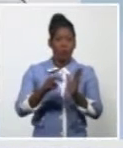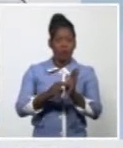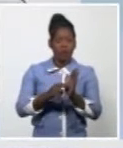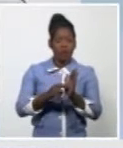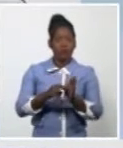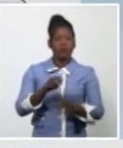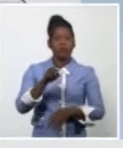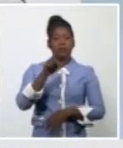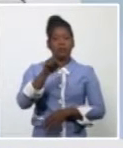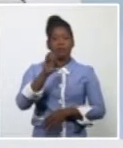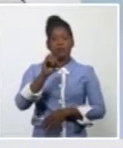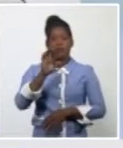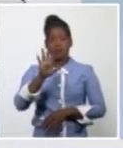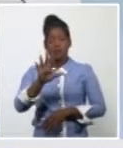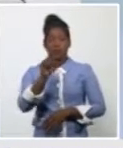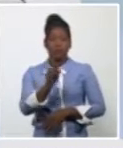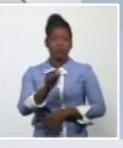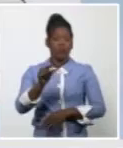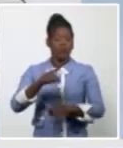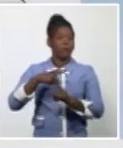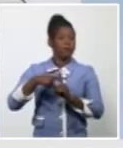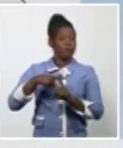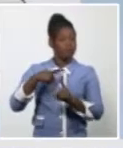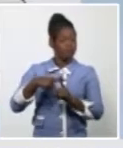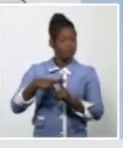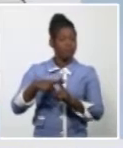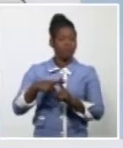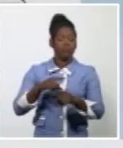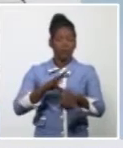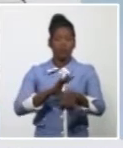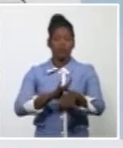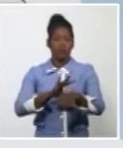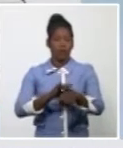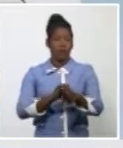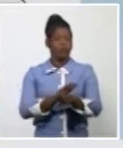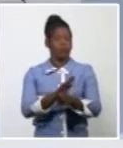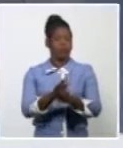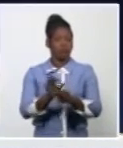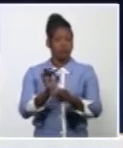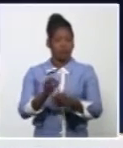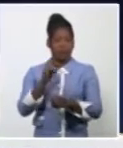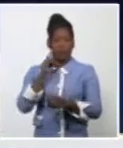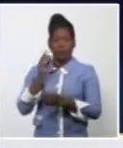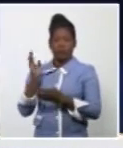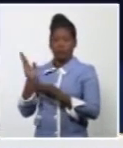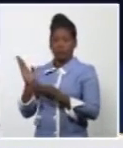to SARS-CoV-2 virus. And of that study,